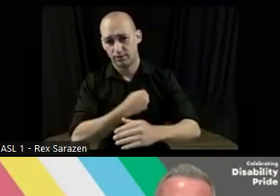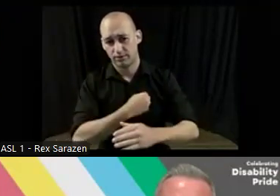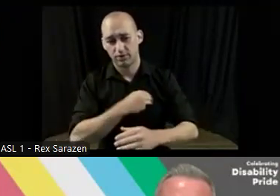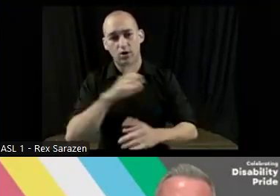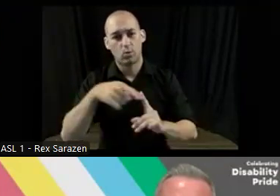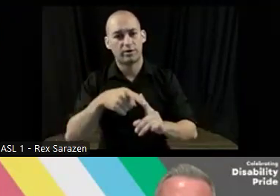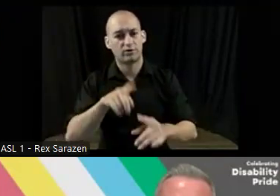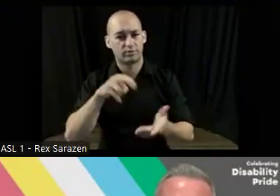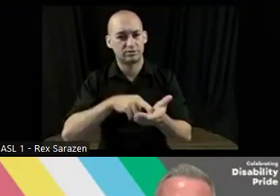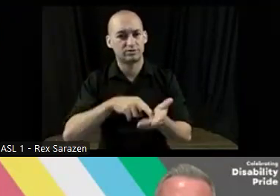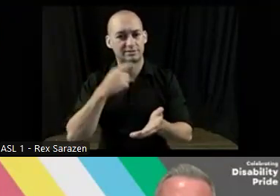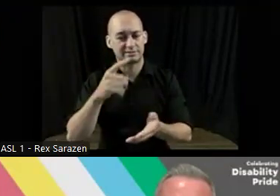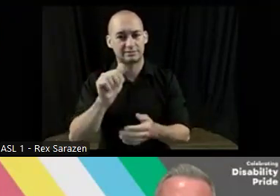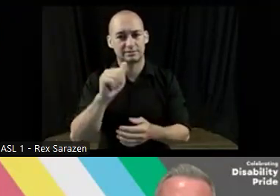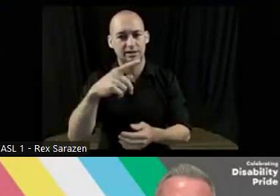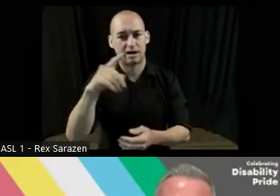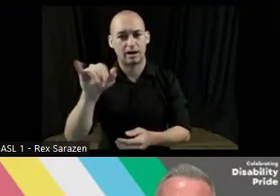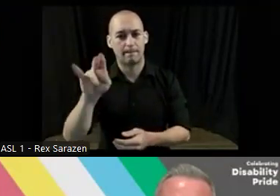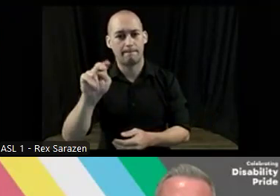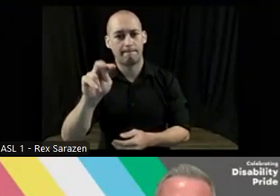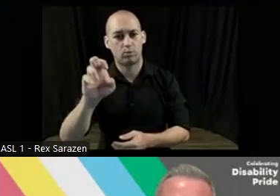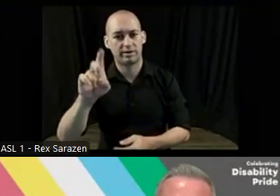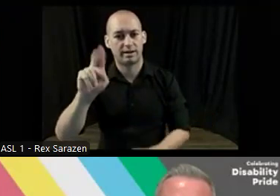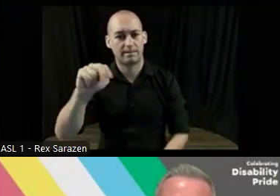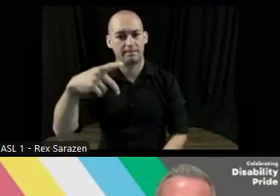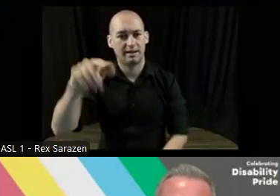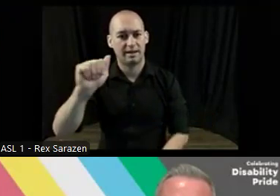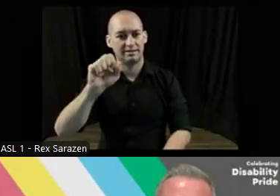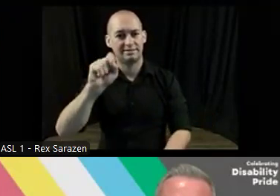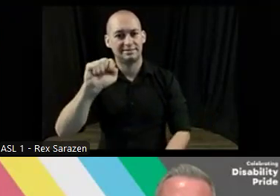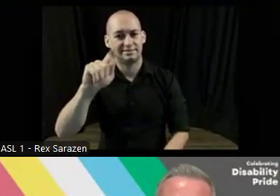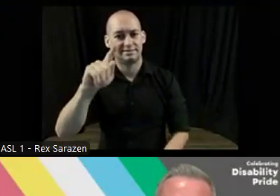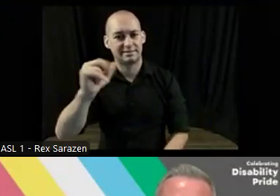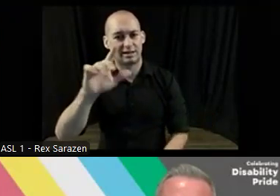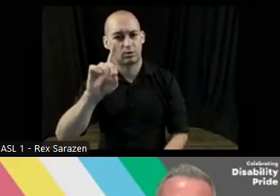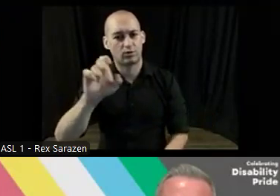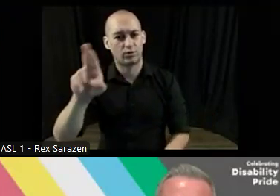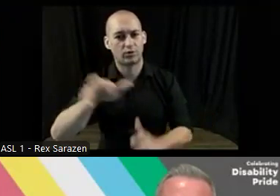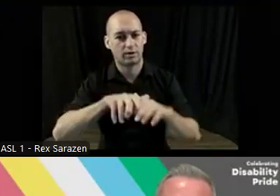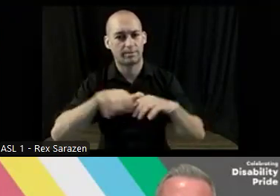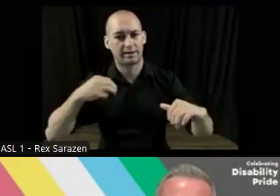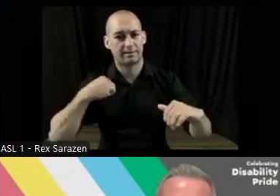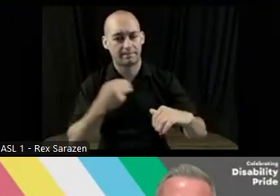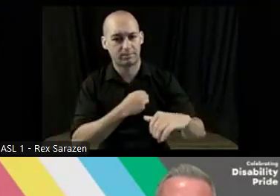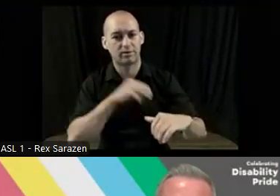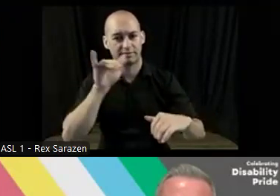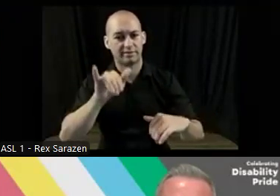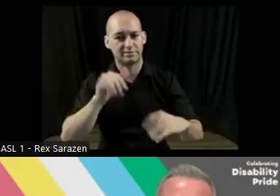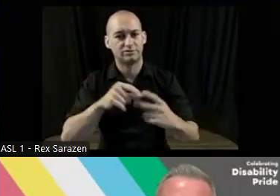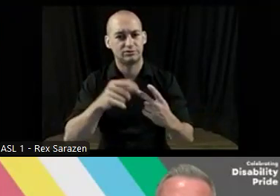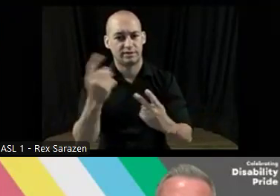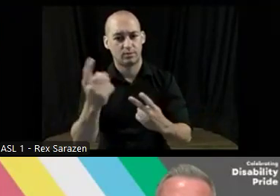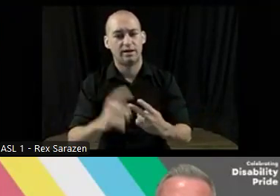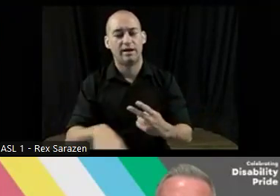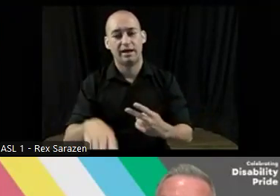says appointed MPA stakeholder committee member, and that's the one you want to select. In the event Great, thank you. You don't select that one, we'll shift